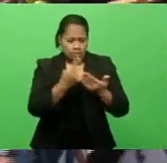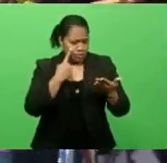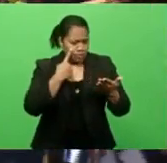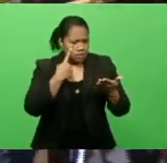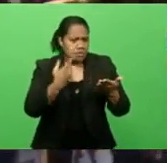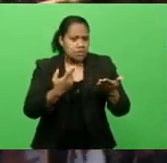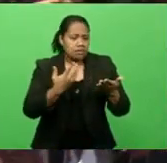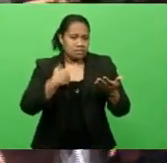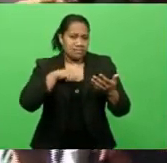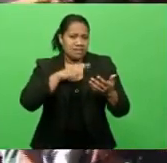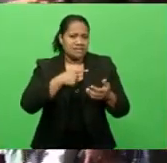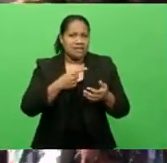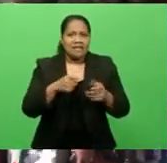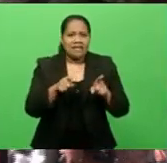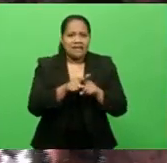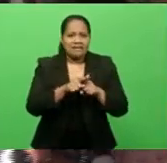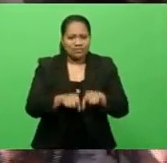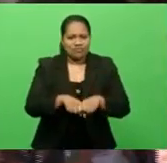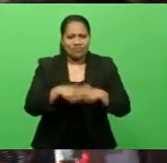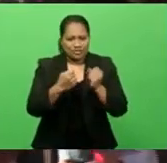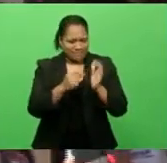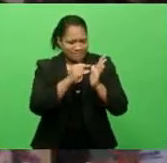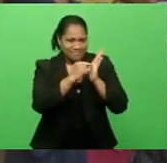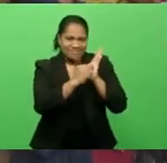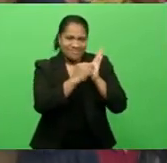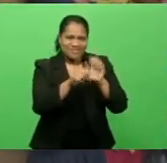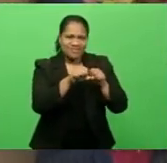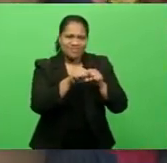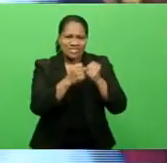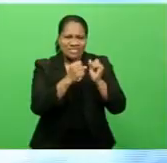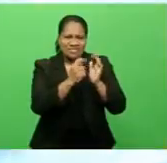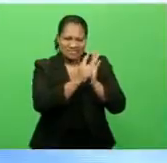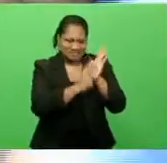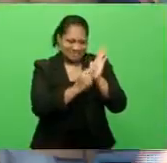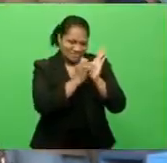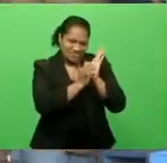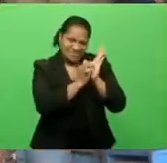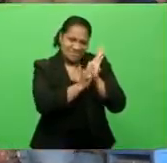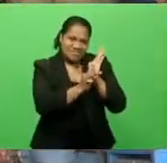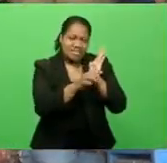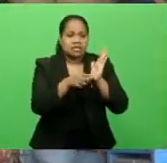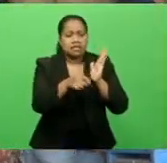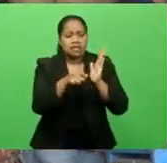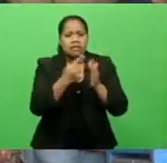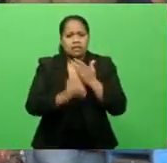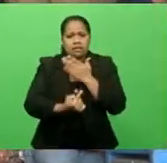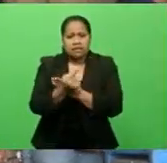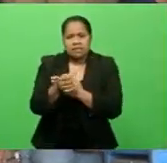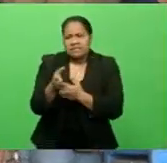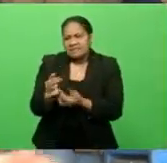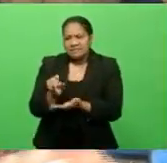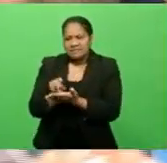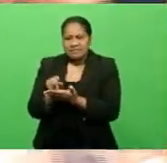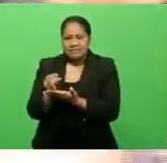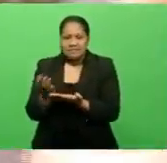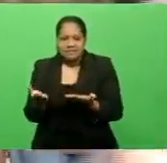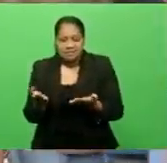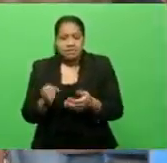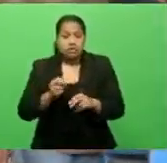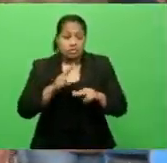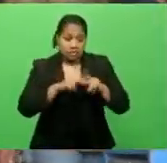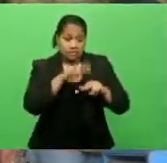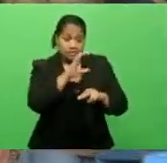this section because such an incident happened and it happened in error. So FCCC has then gone in